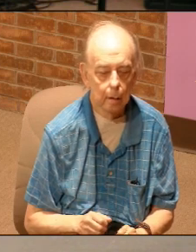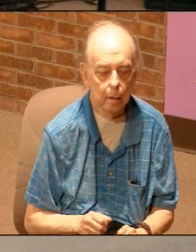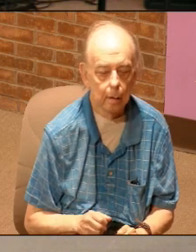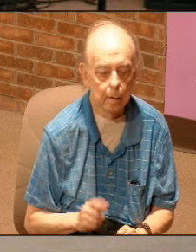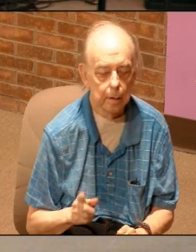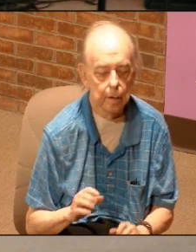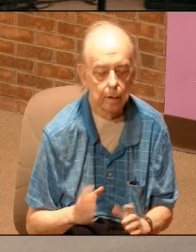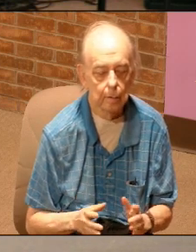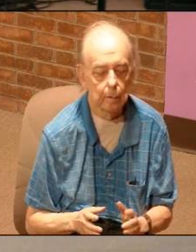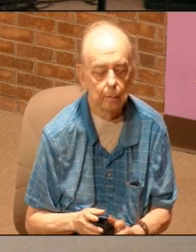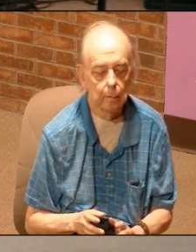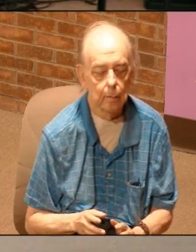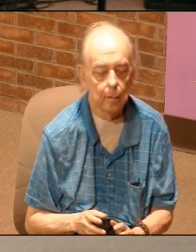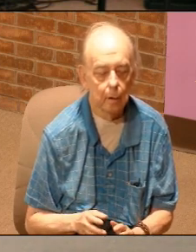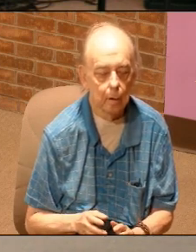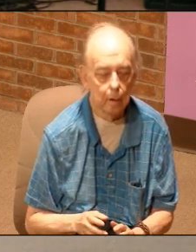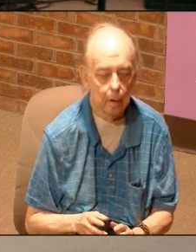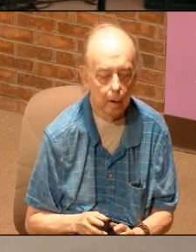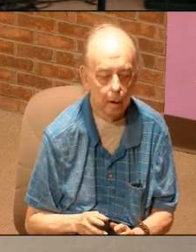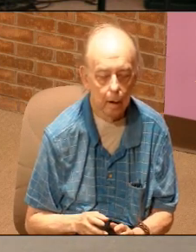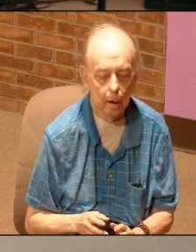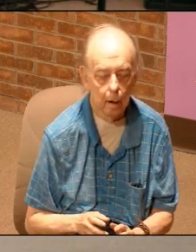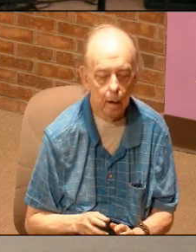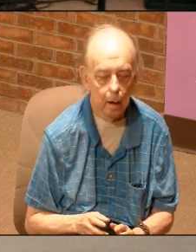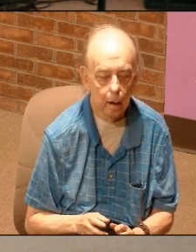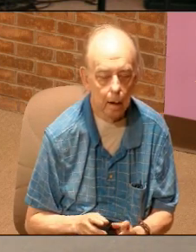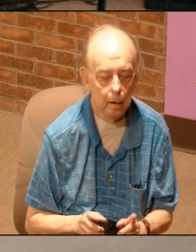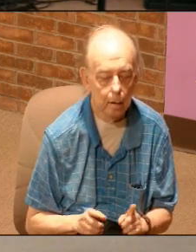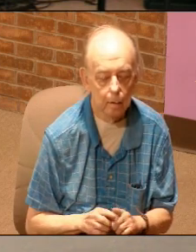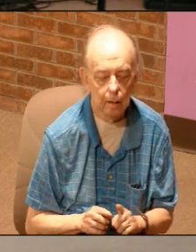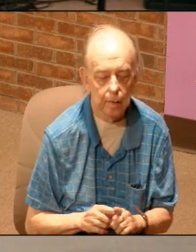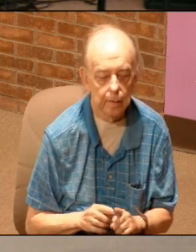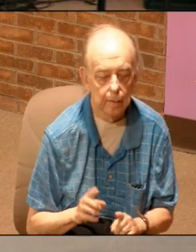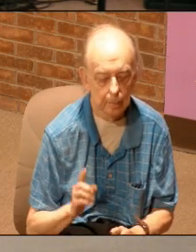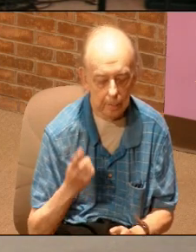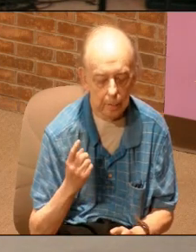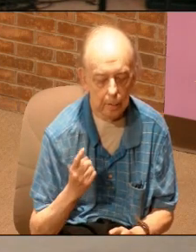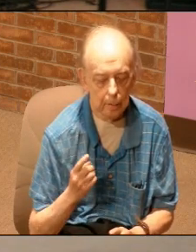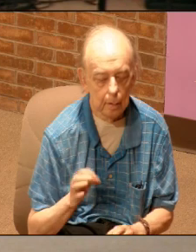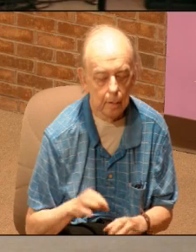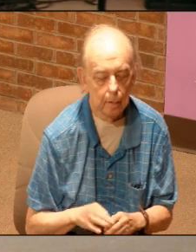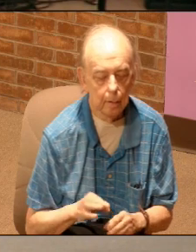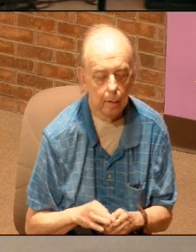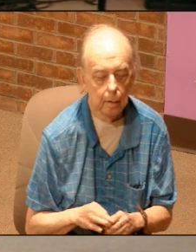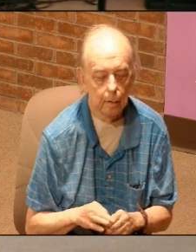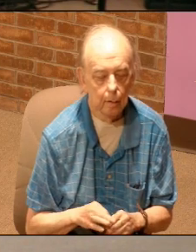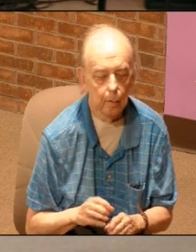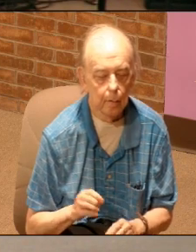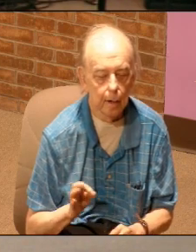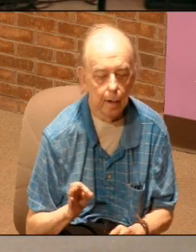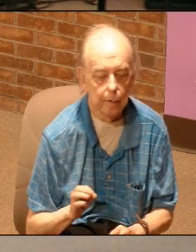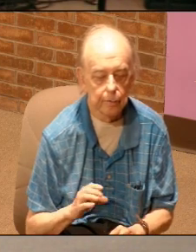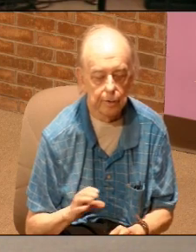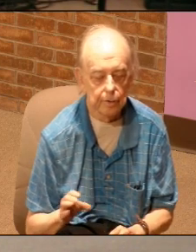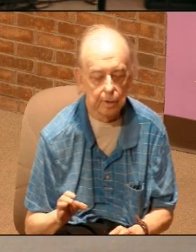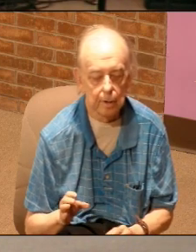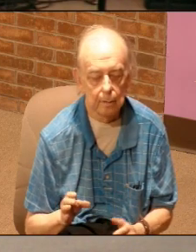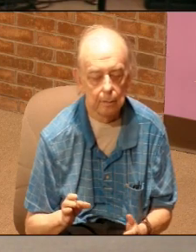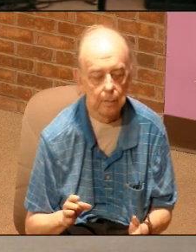administrative groups like the Federal Election Committee, the Federal Communication Committee,